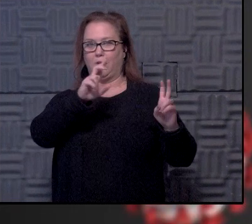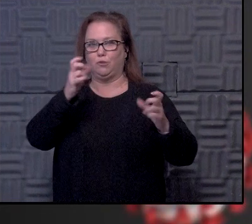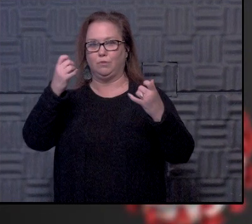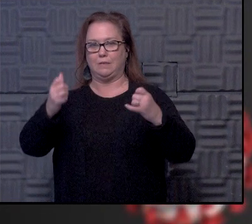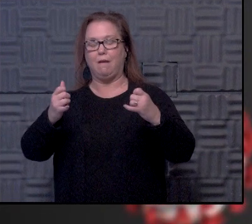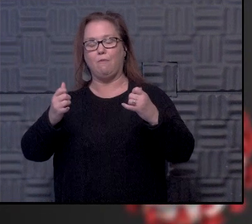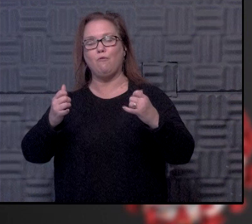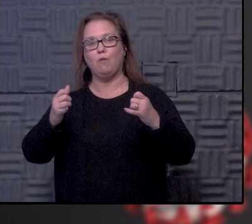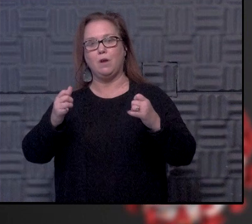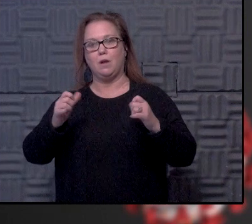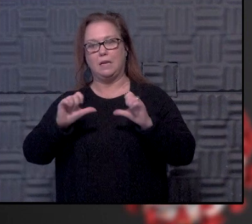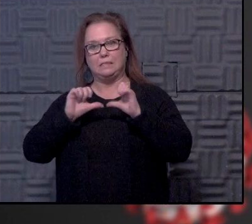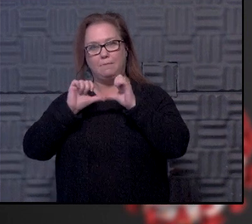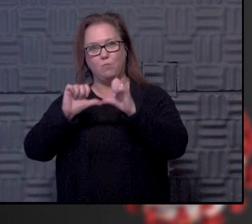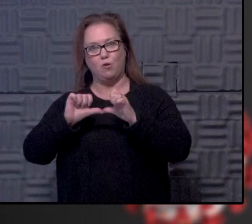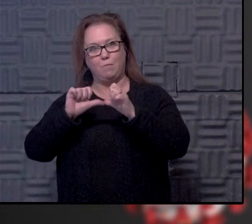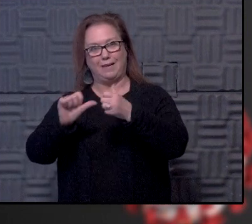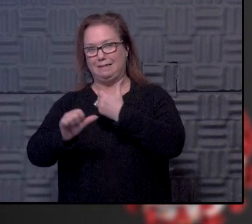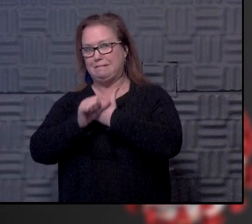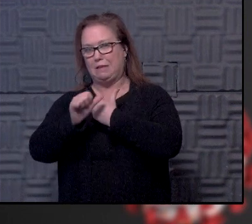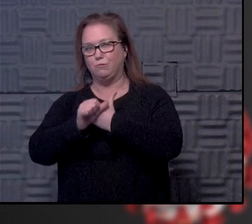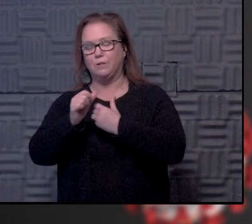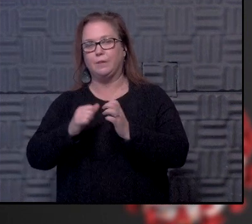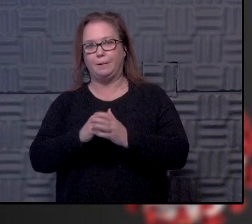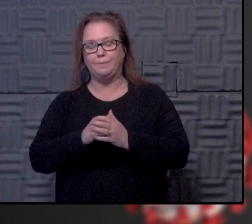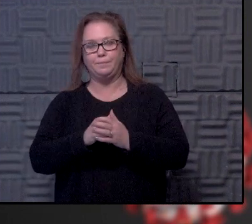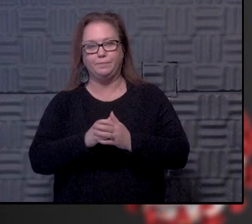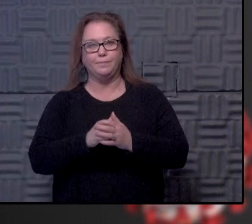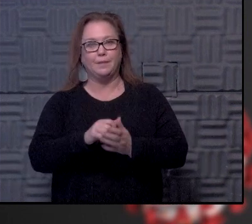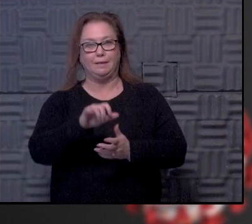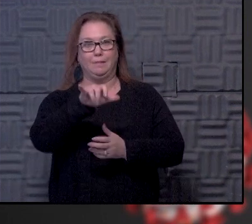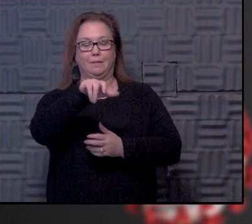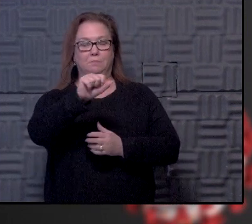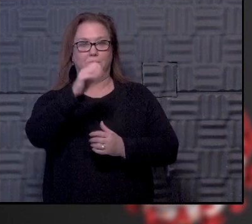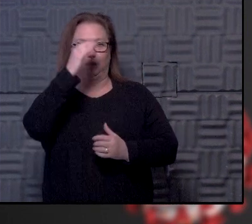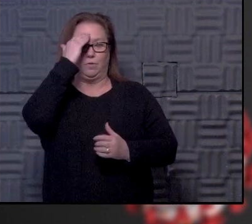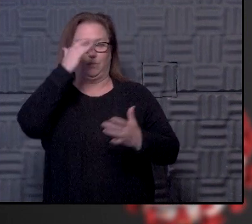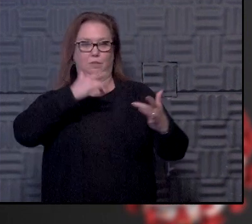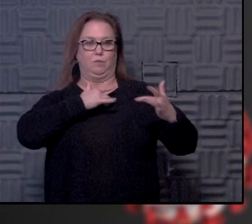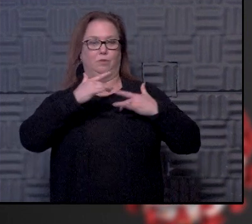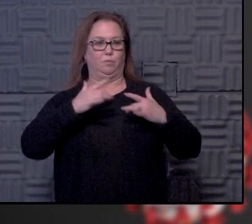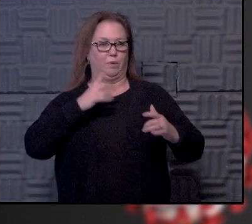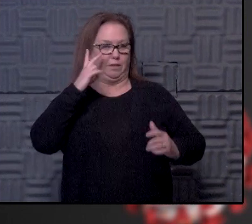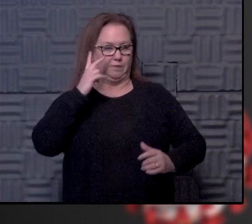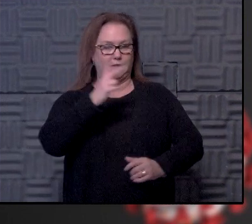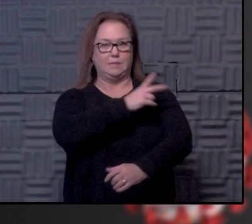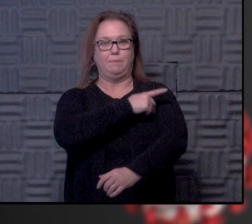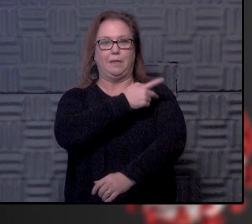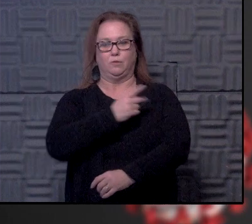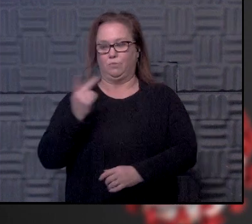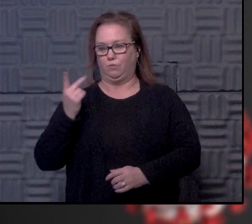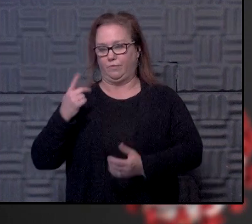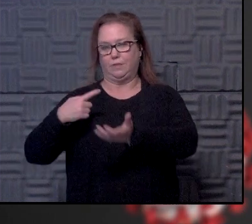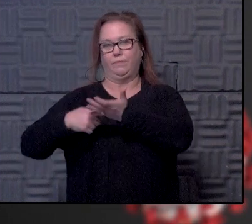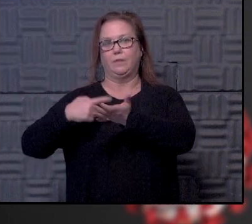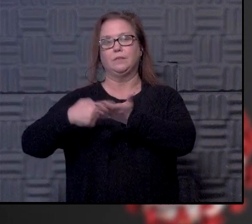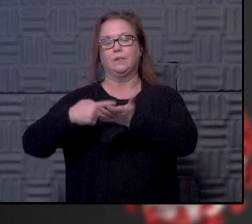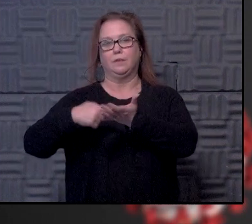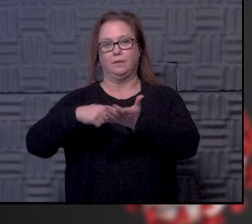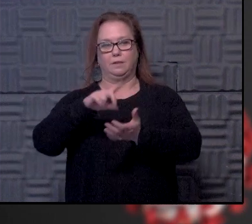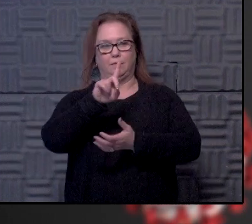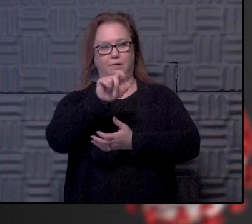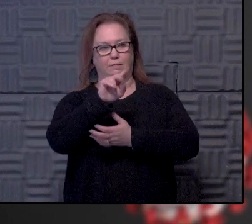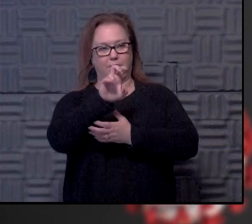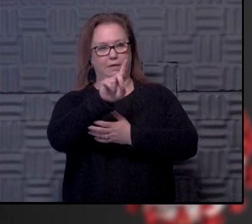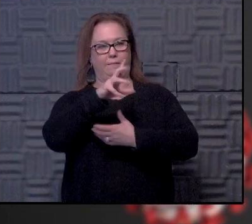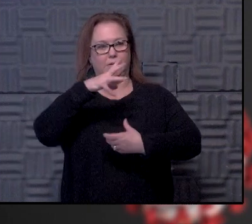is that damage? We know that that's a concern, Hawk, and we've seen some patients like that. You and I have had discussions, and David has